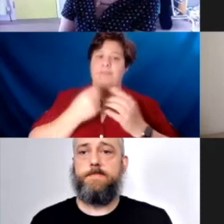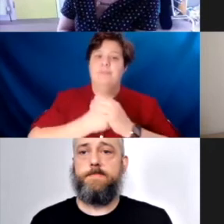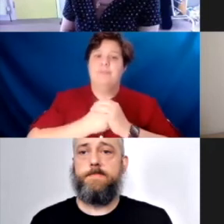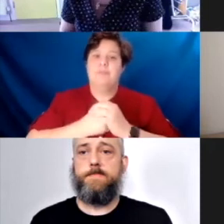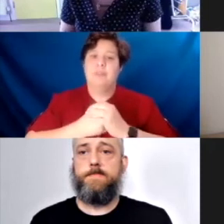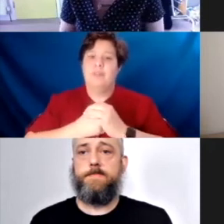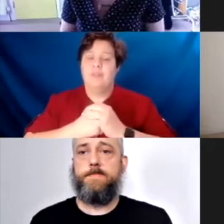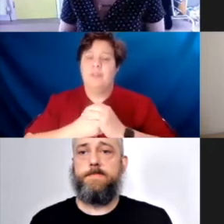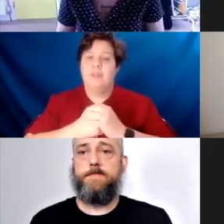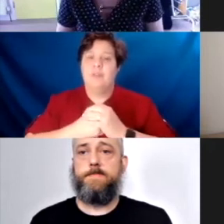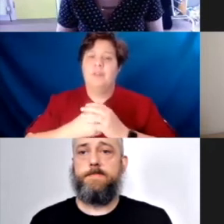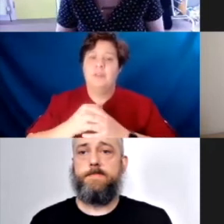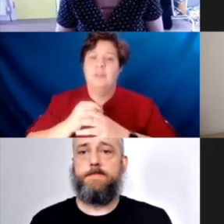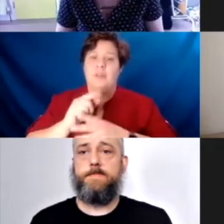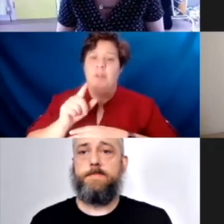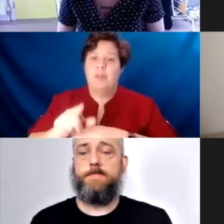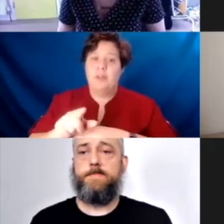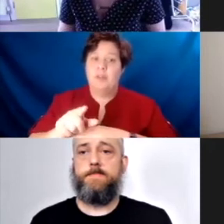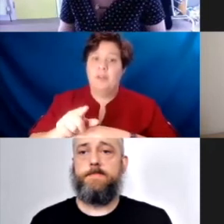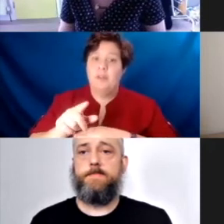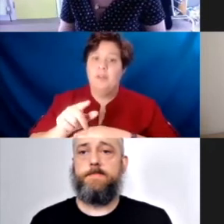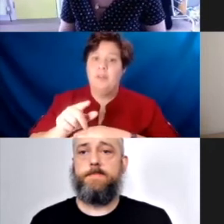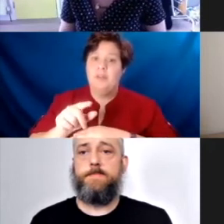Correct me if I haven't got it right, but if